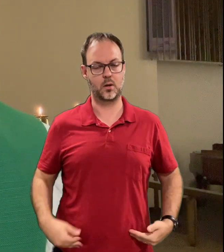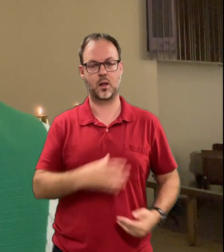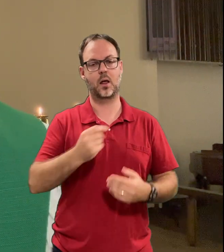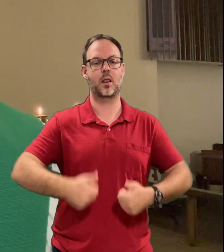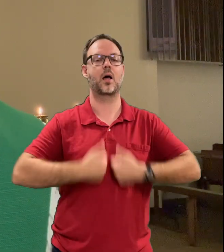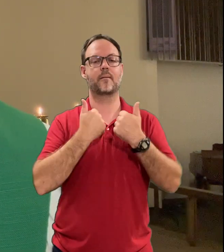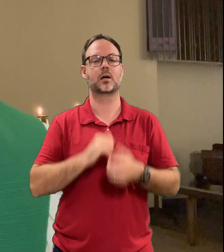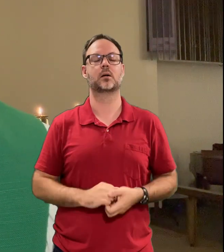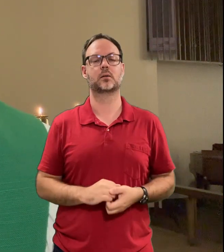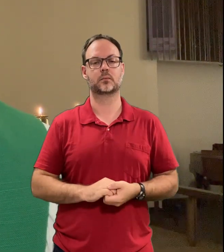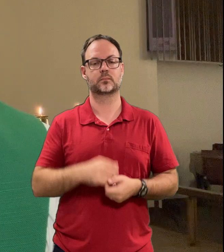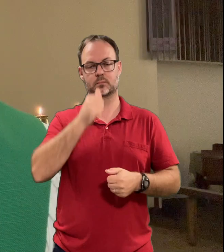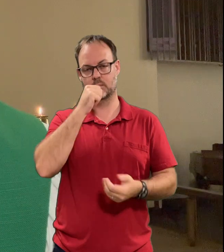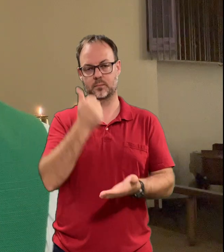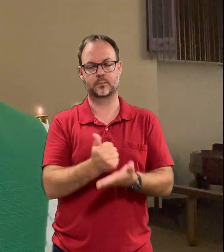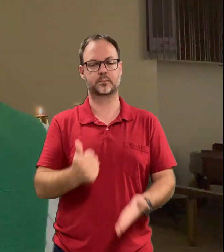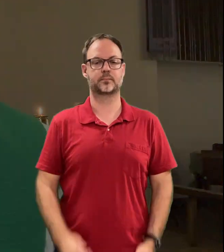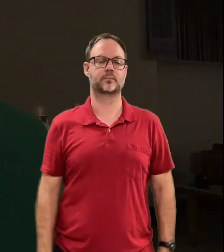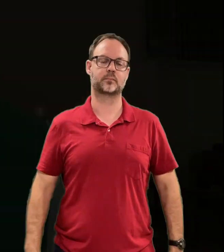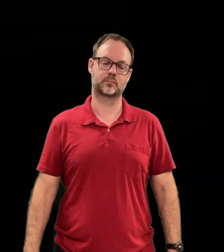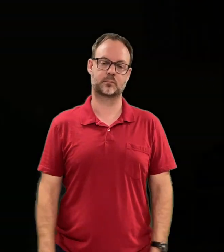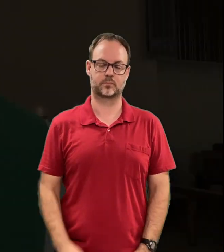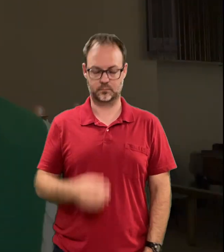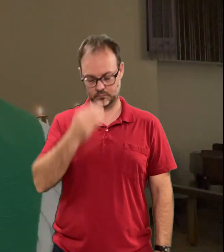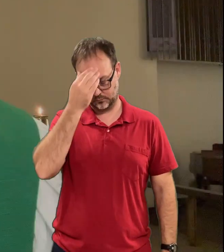body and life. Amen.